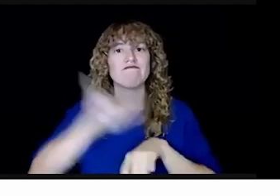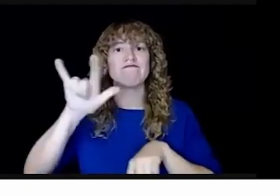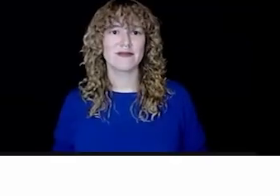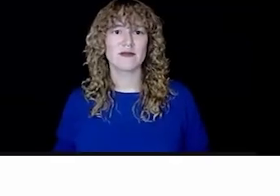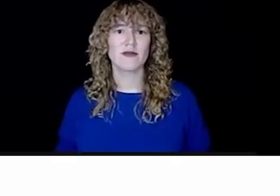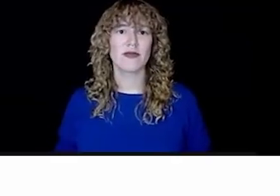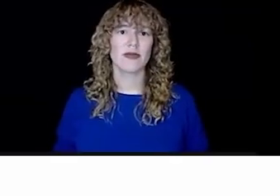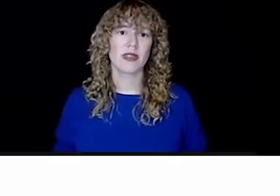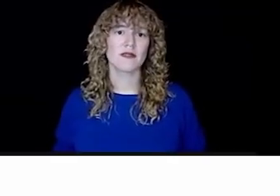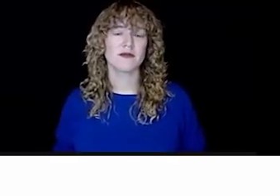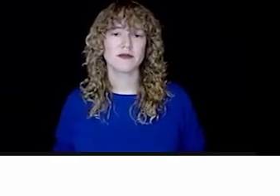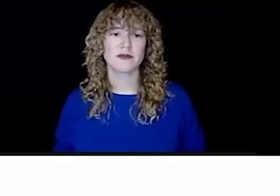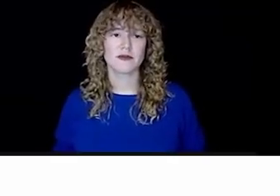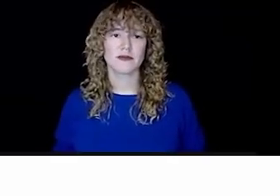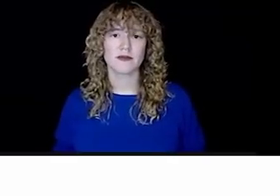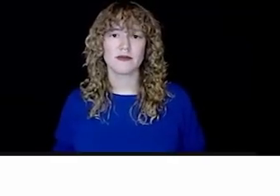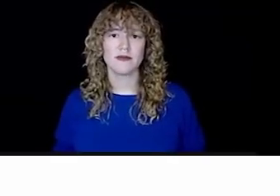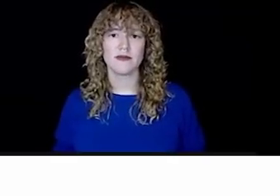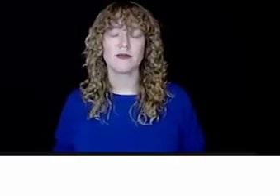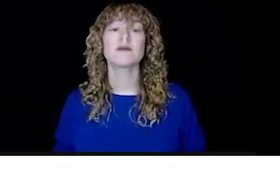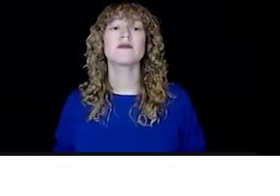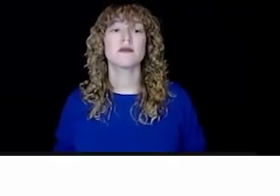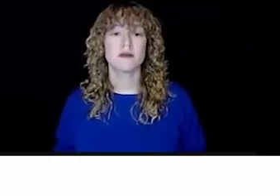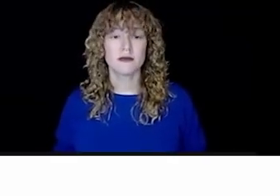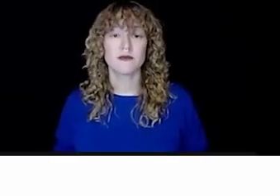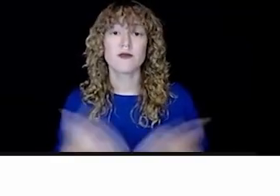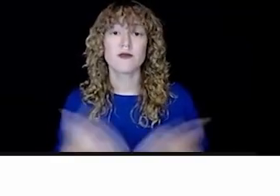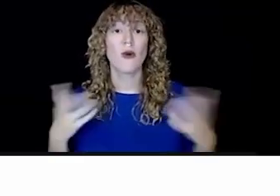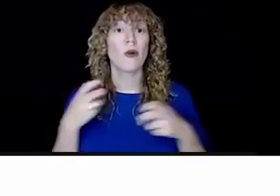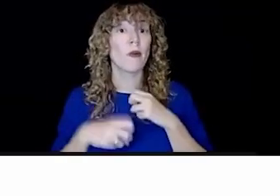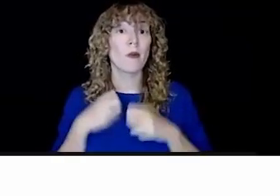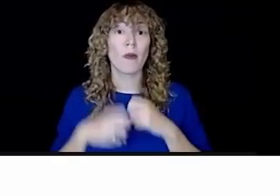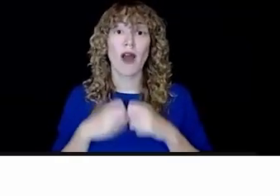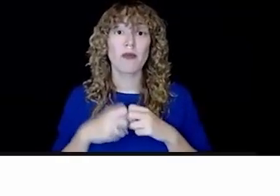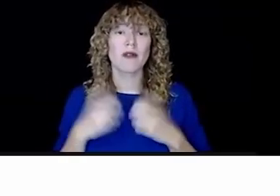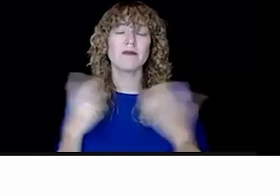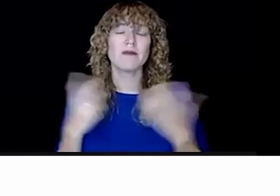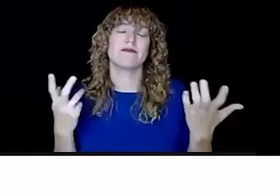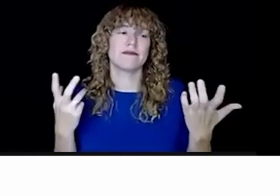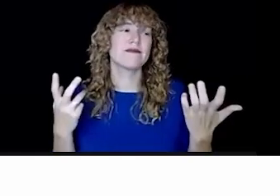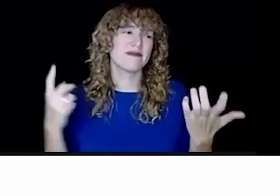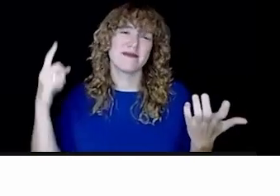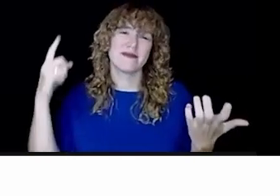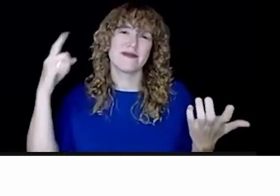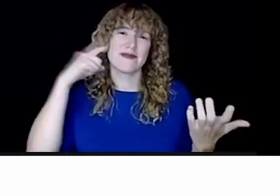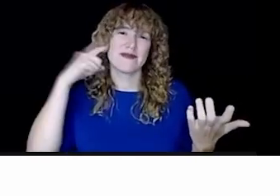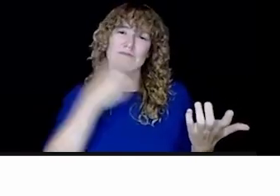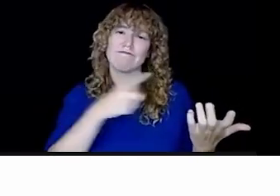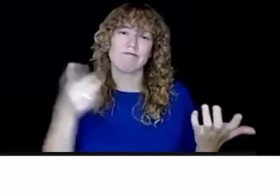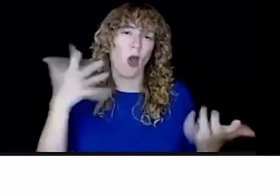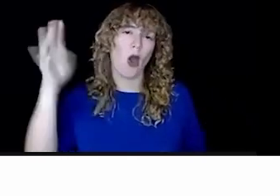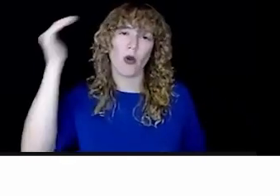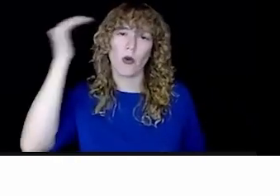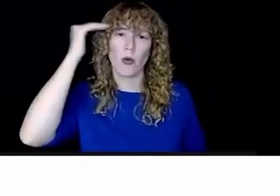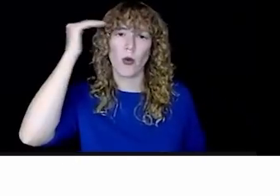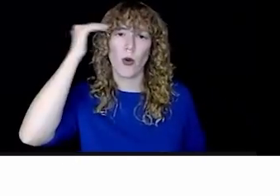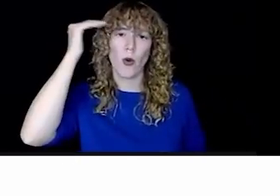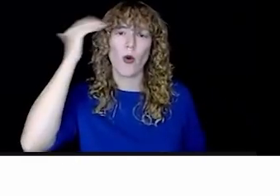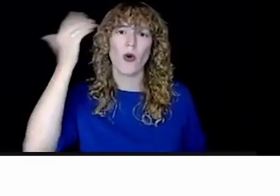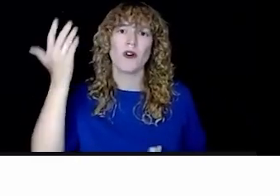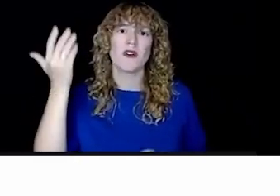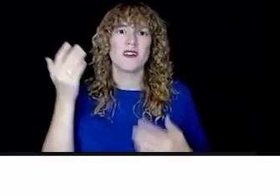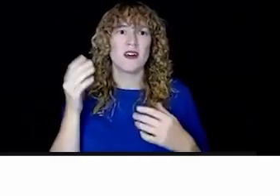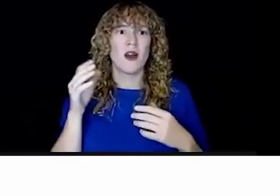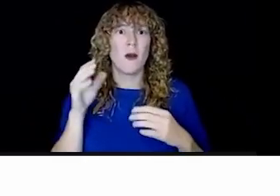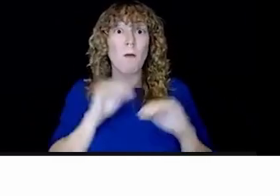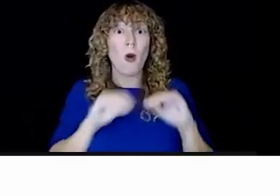project. Yeah, so the problem, of course, I think everyone here is probably well aware of. Mobility devices,